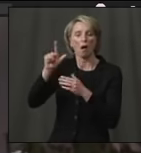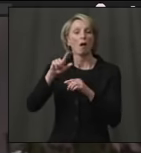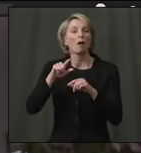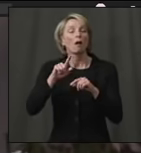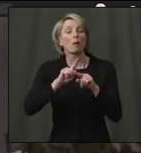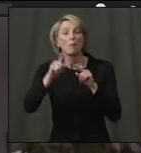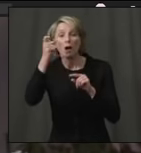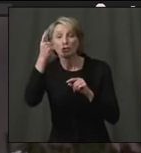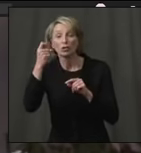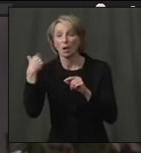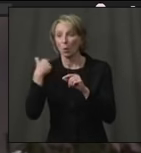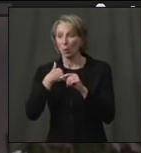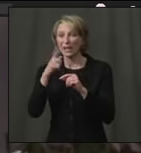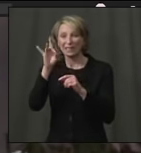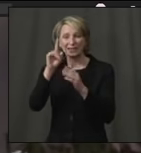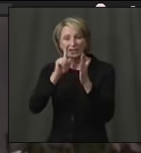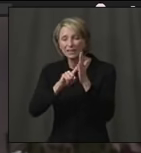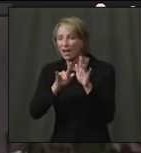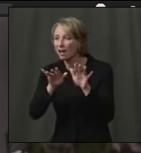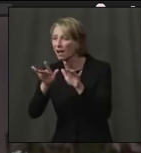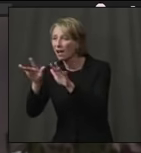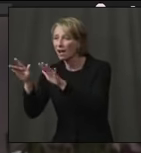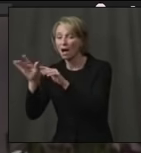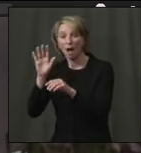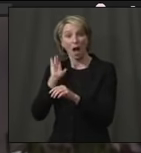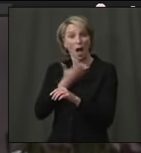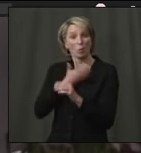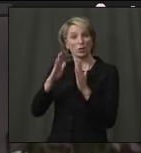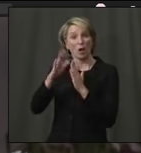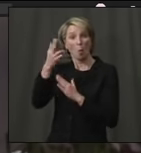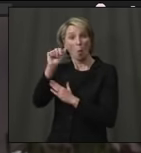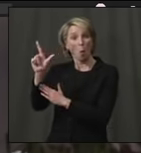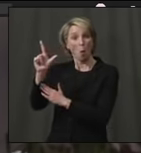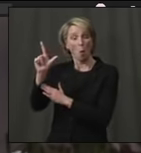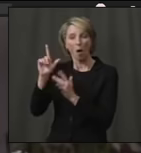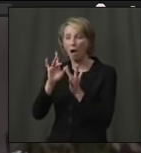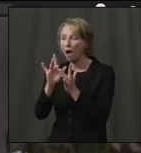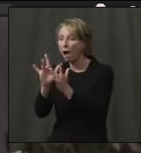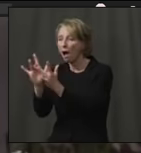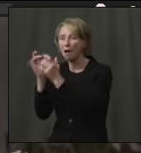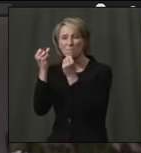department in town hall, contacted everyone, and no one